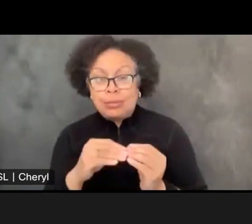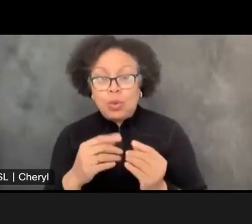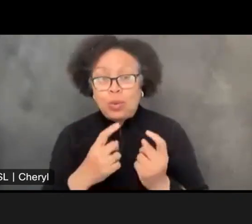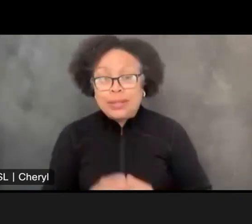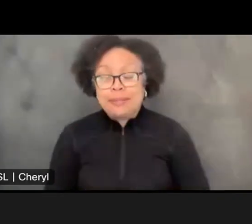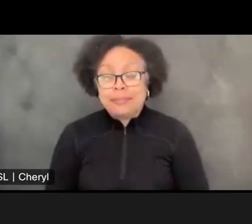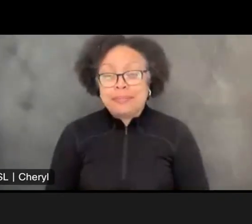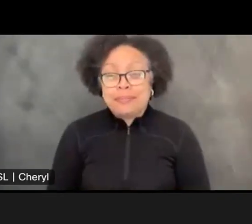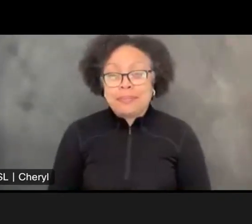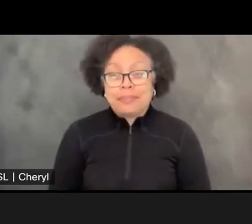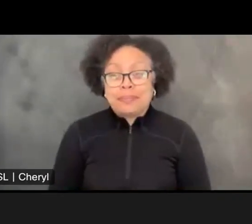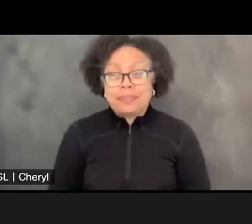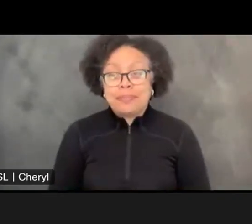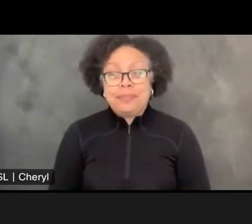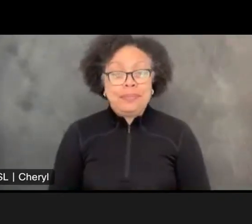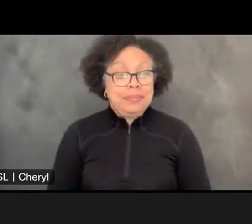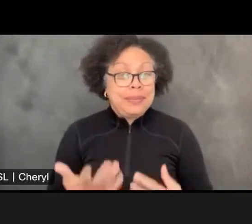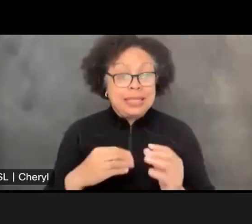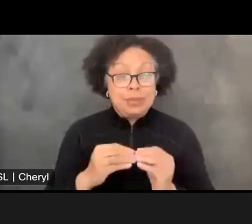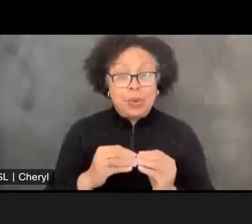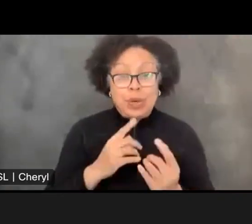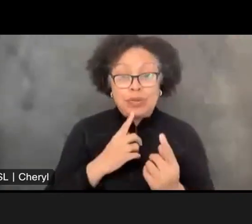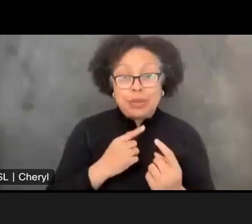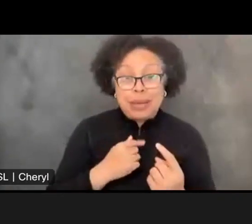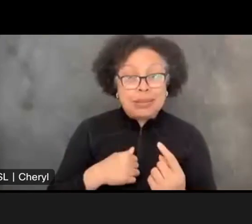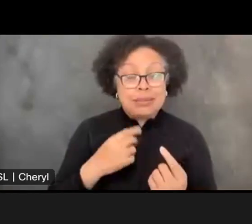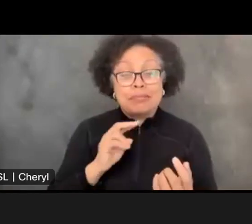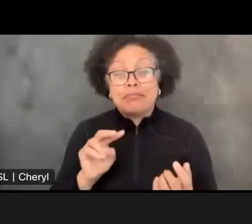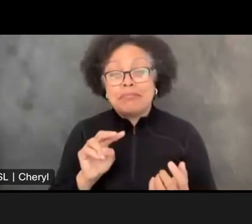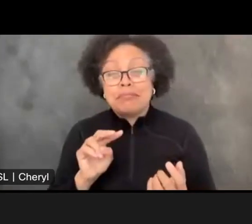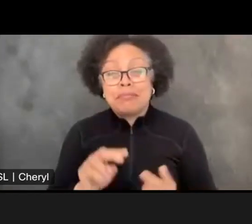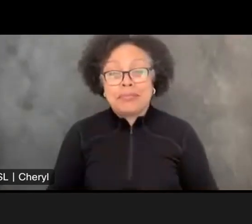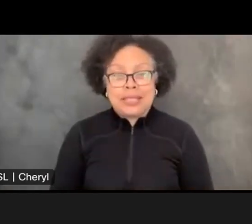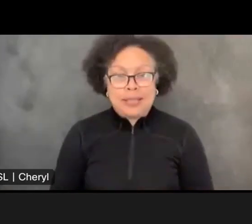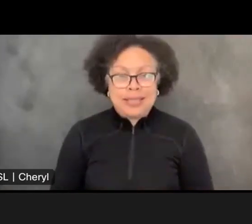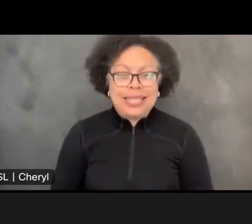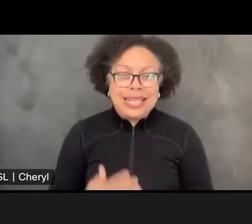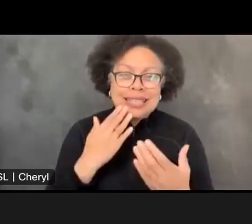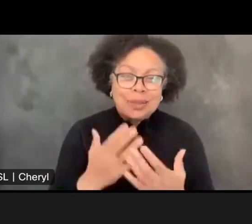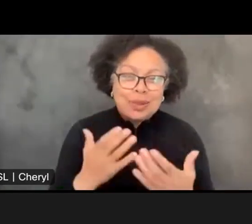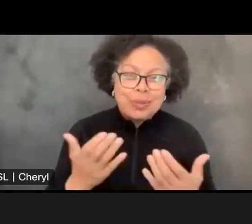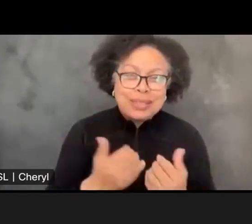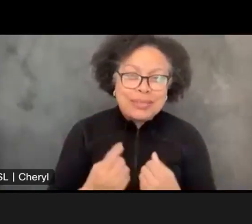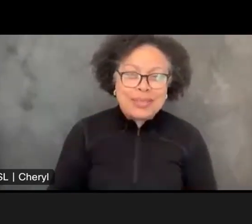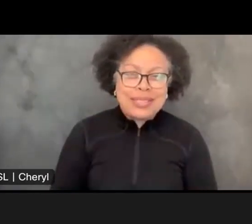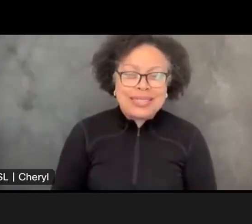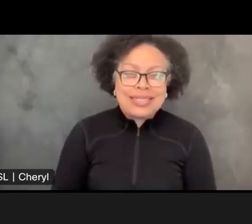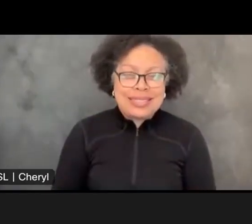up or any other responses in the chat. Thank you so much, everyone.